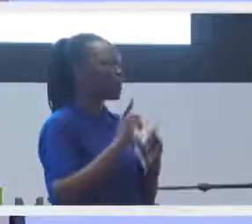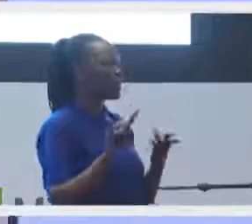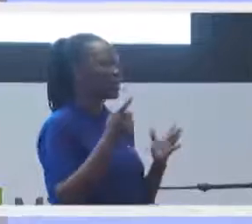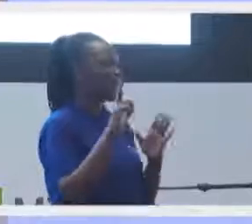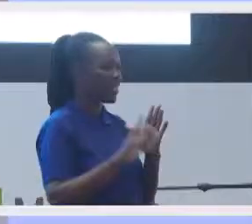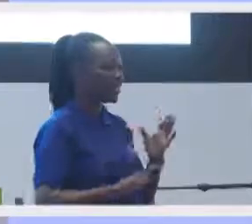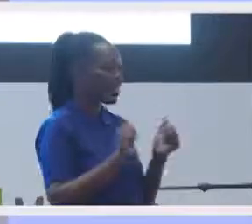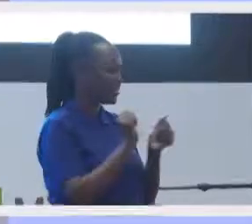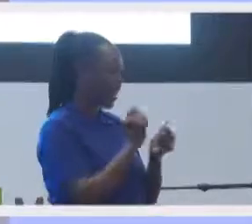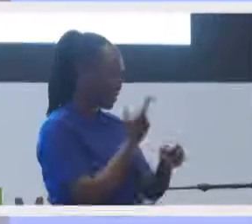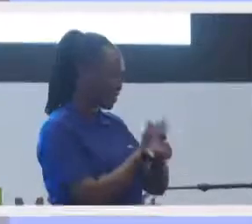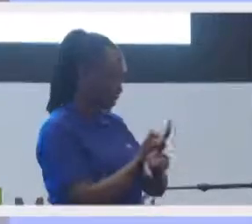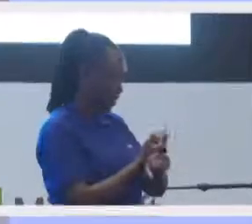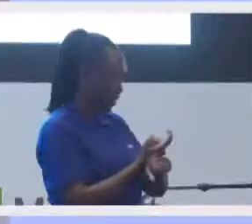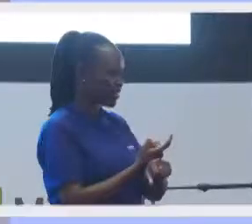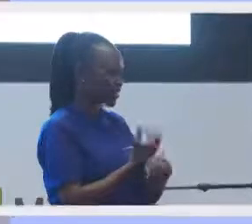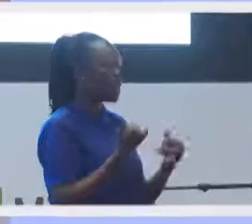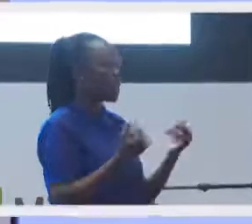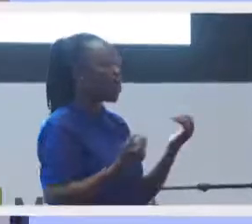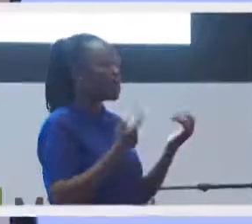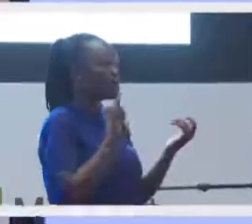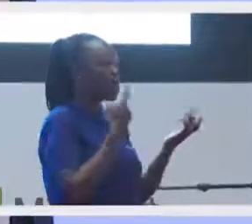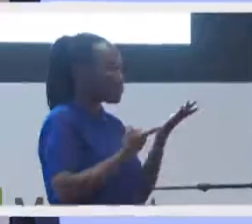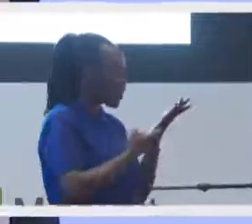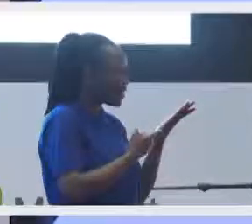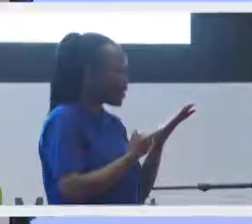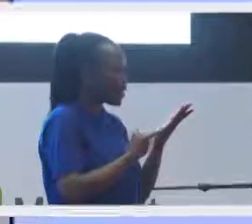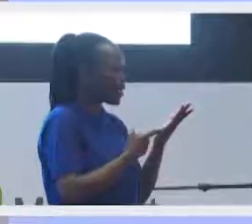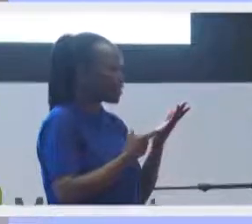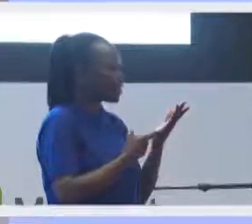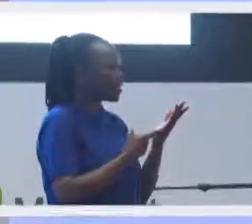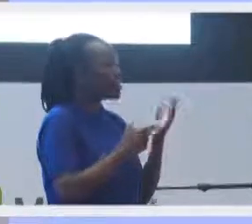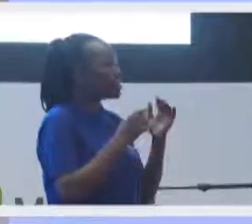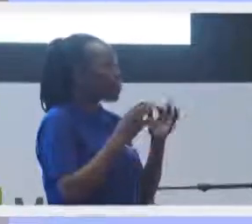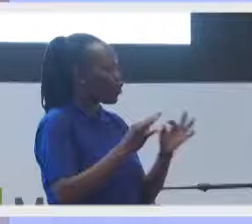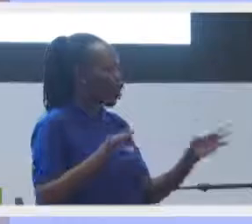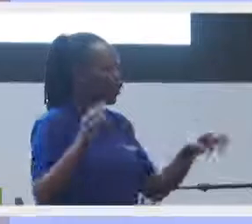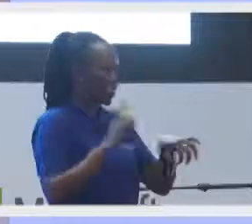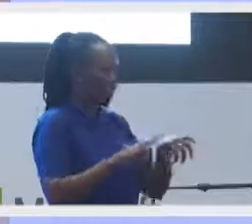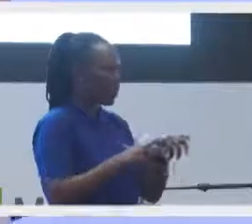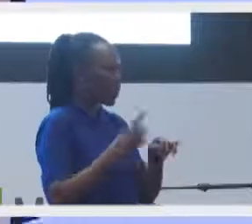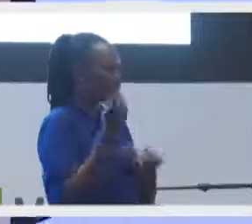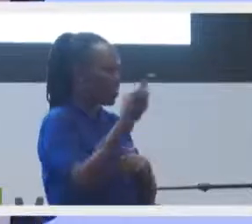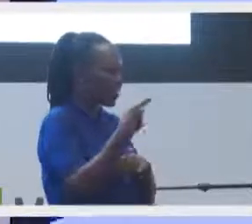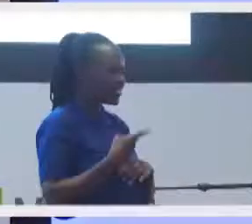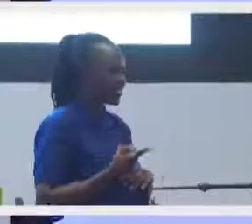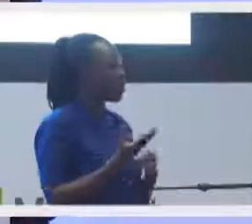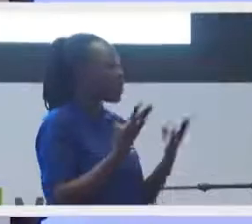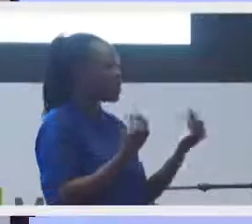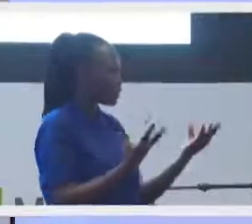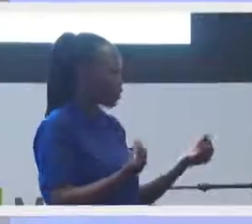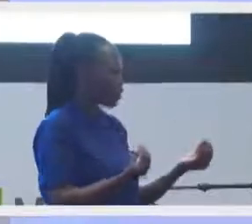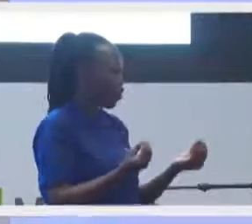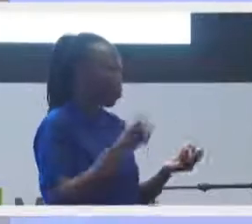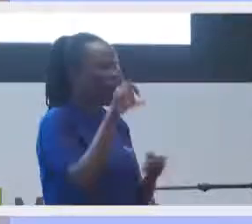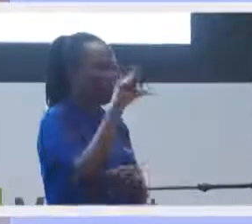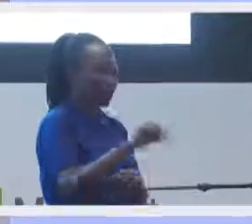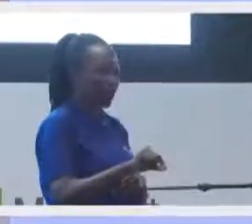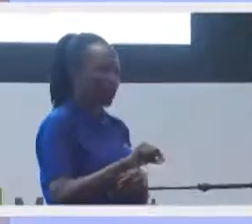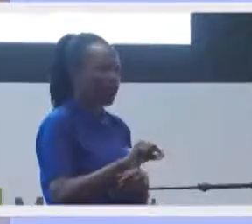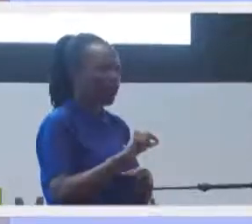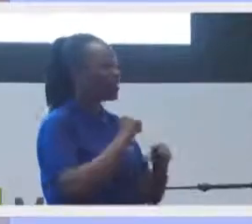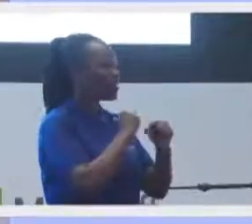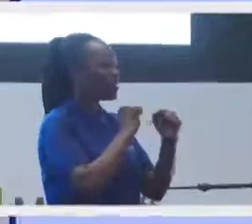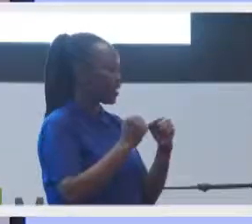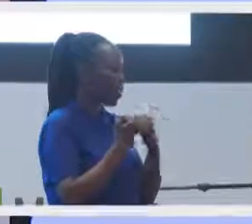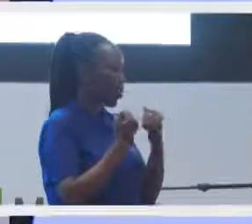seconds, and the battery lasts all day long. And they are designed to be simple, affordable, secure,